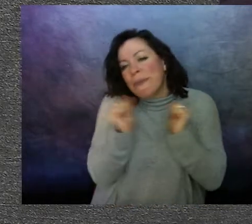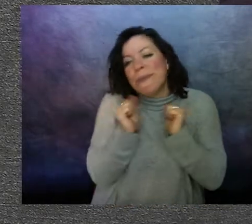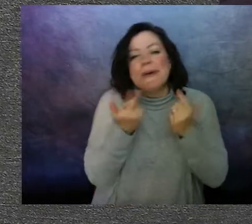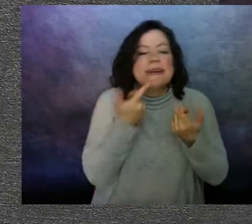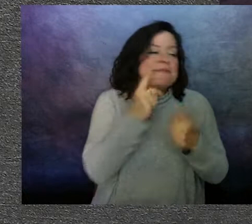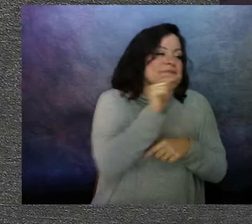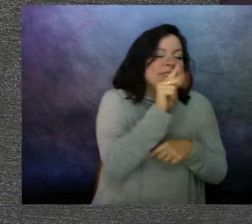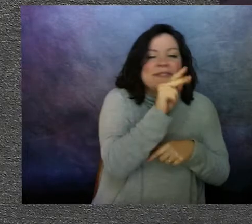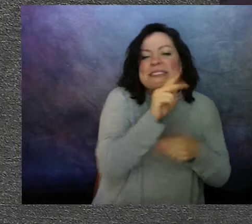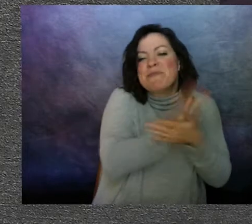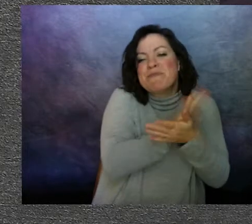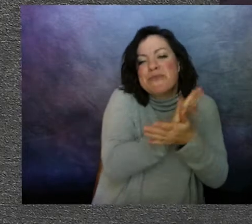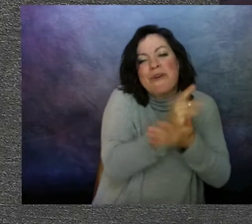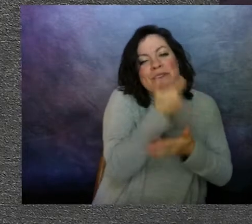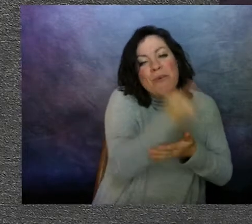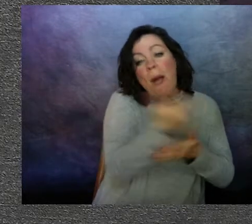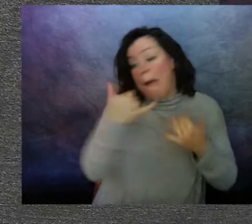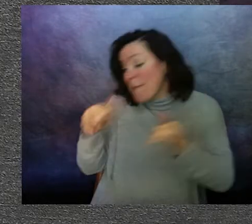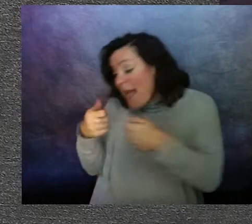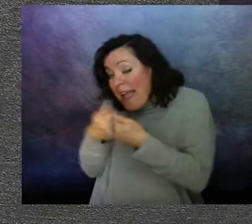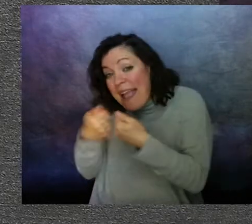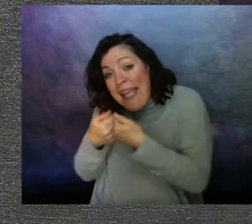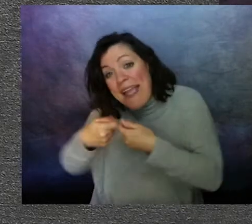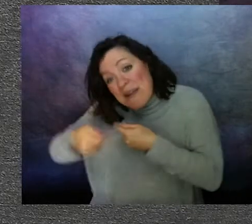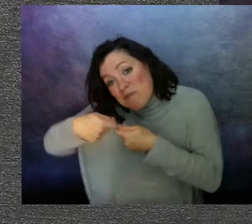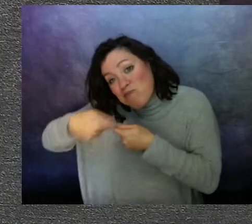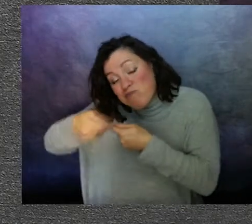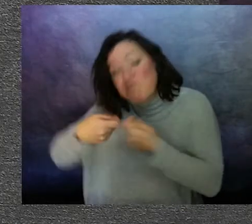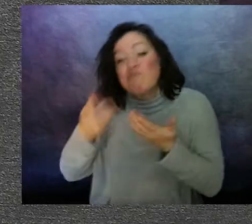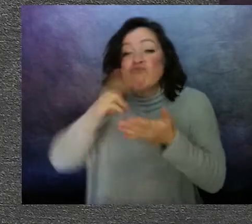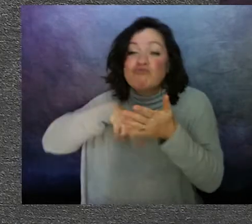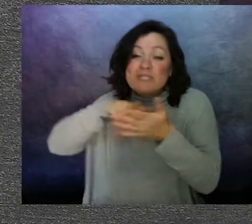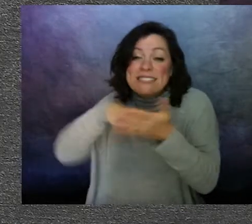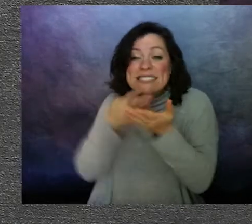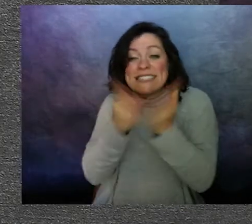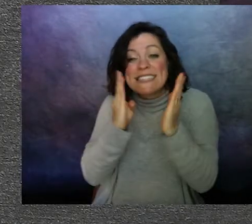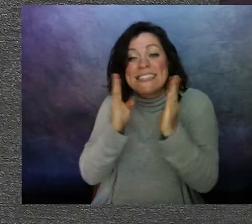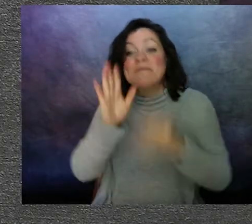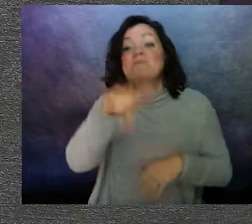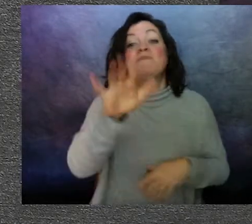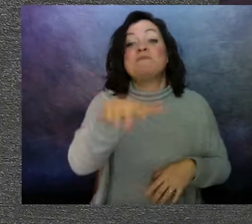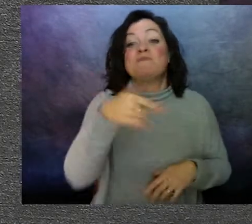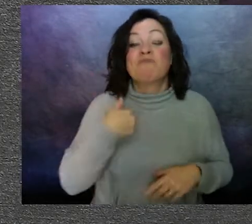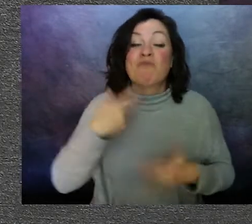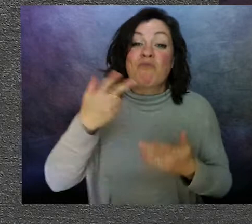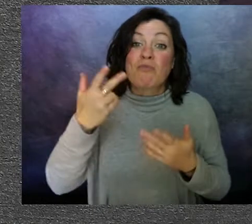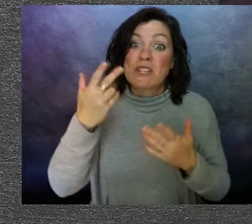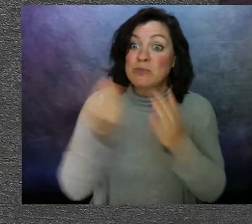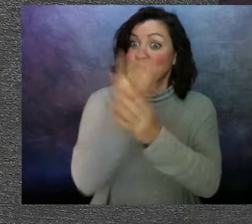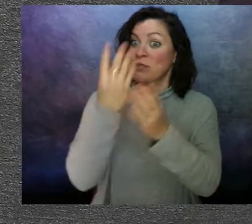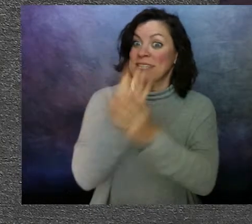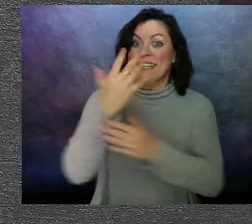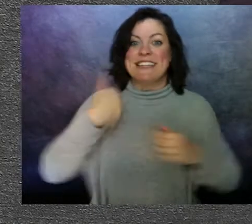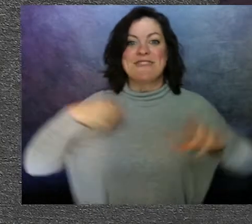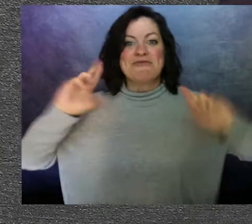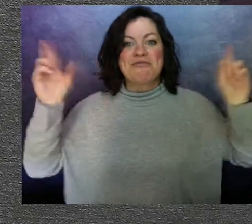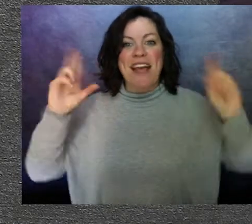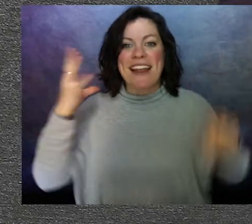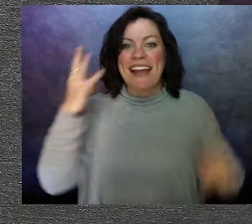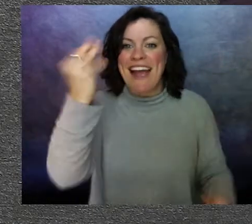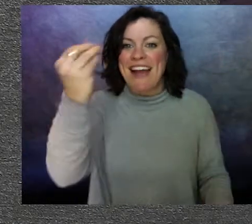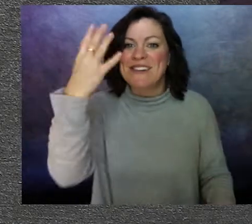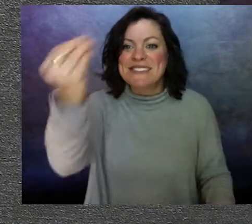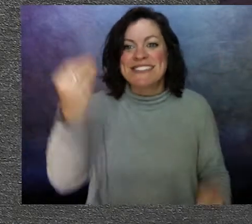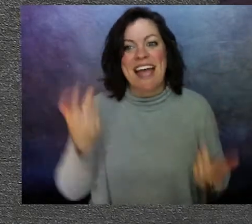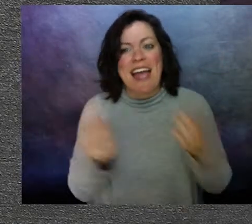watching TV or playing games or reading books. Then when spring comes, they're ready to be outside. So you might see people out